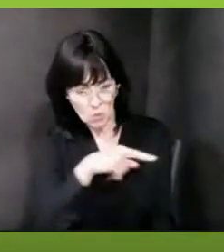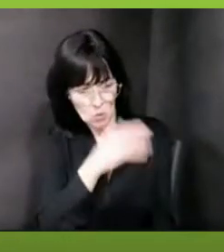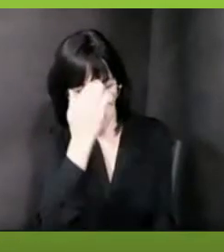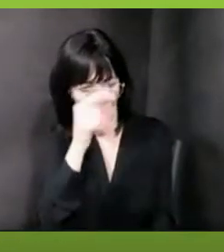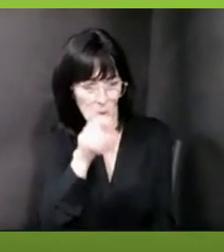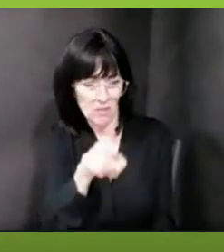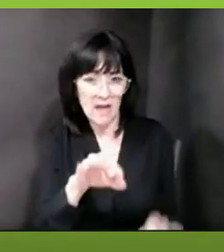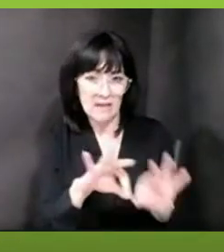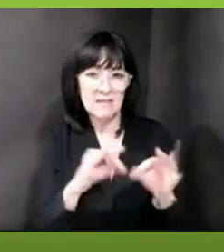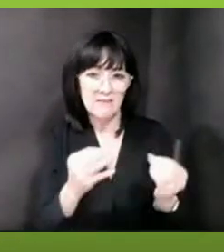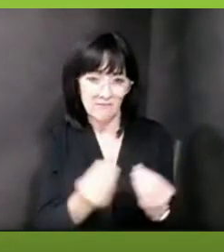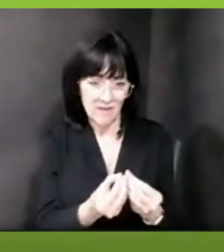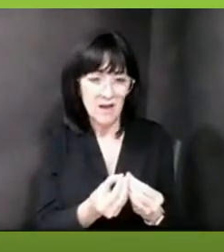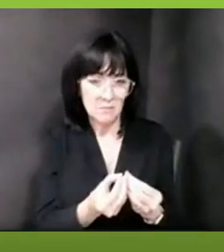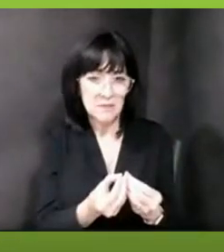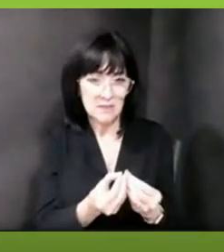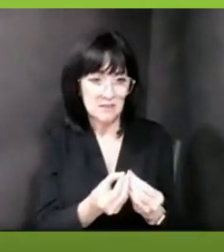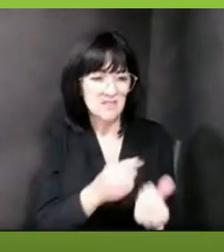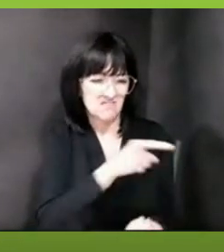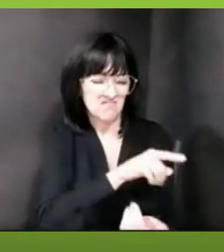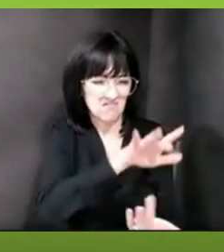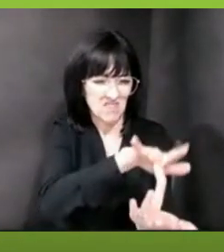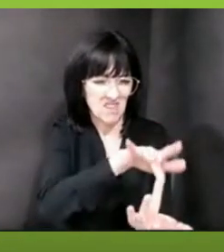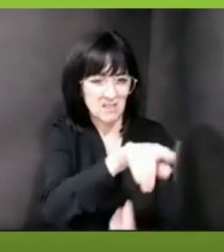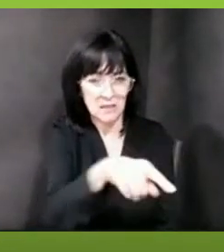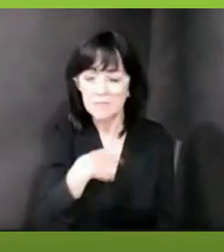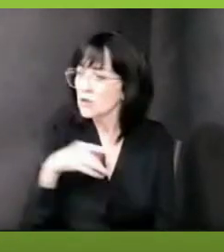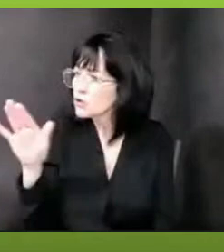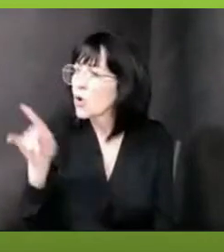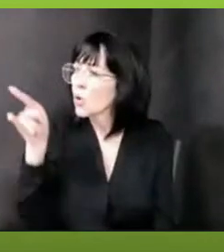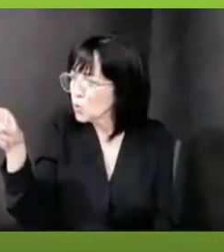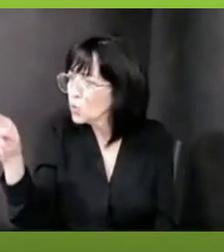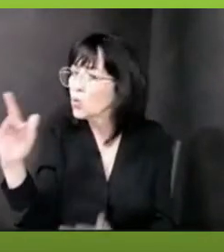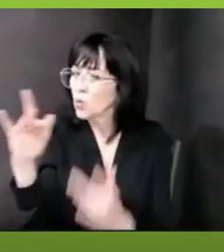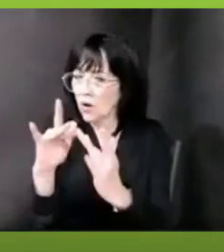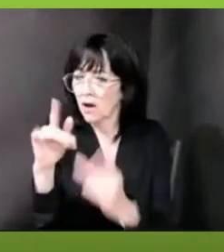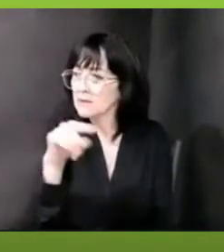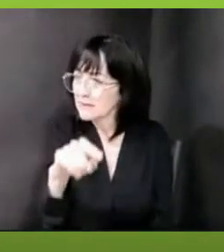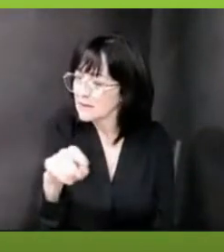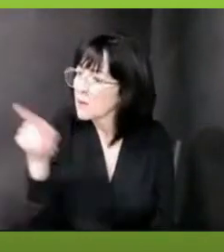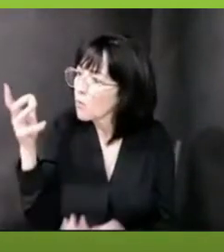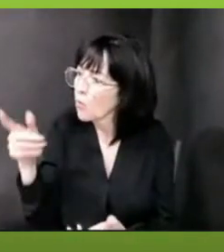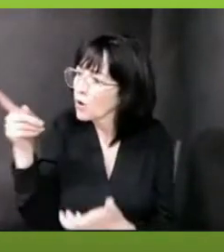no, call them. I want you to build that relationship with them, because that's very important.